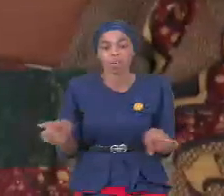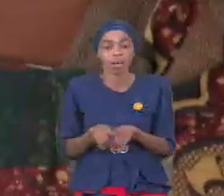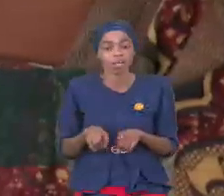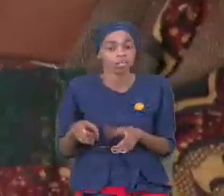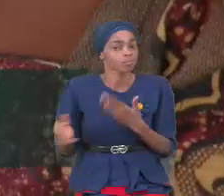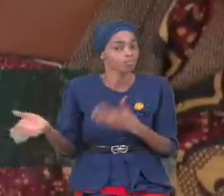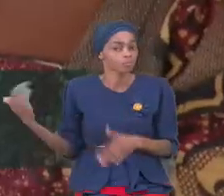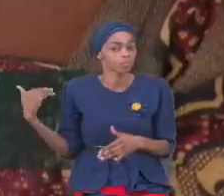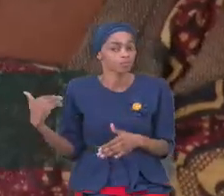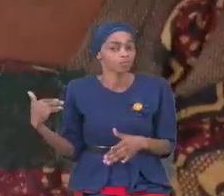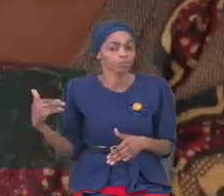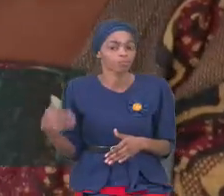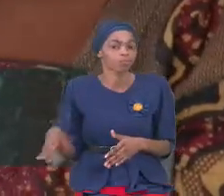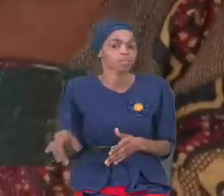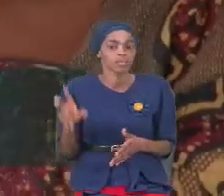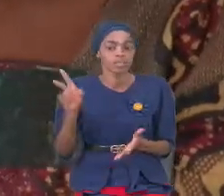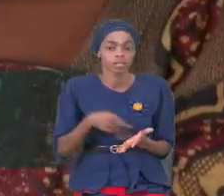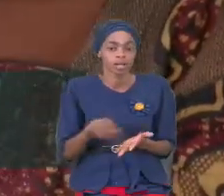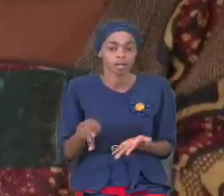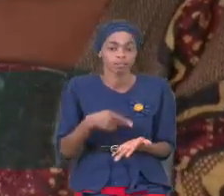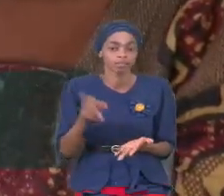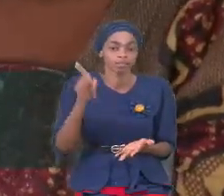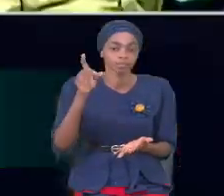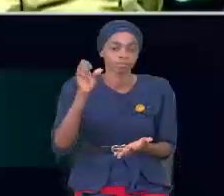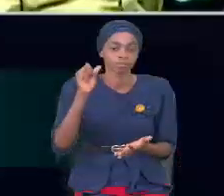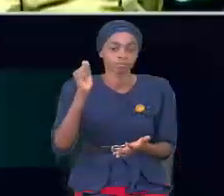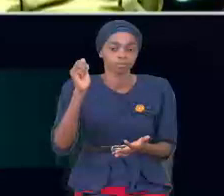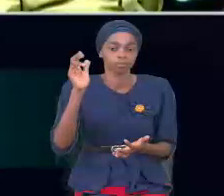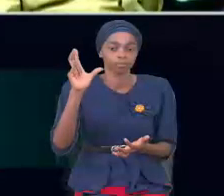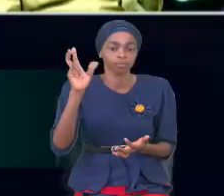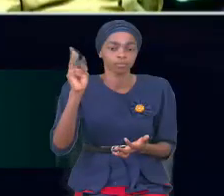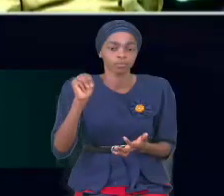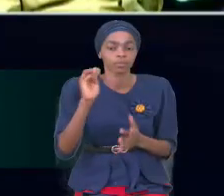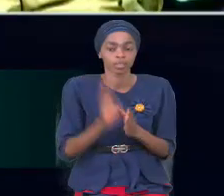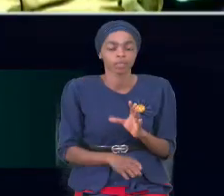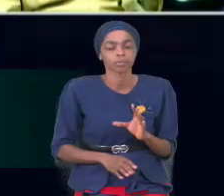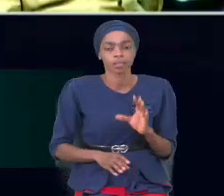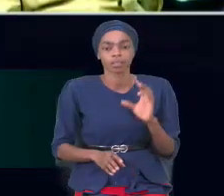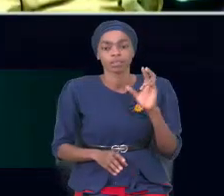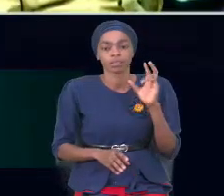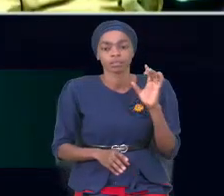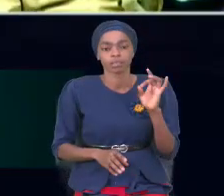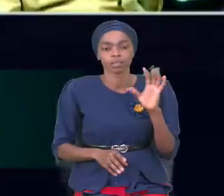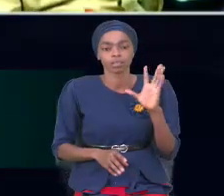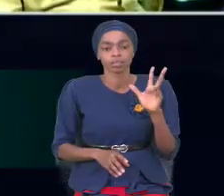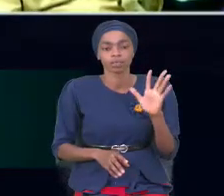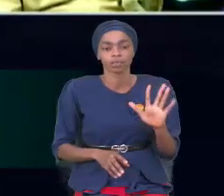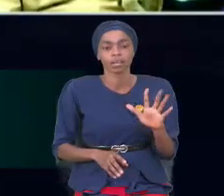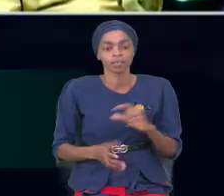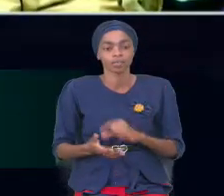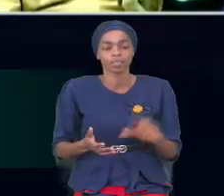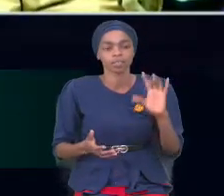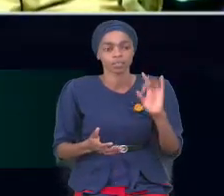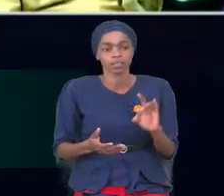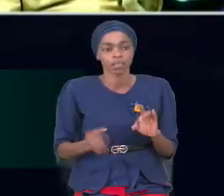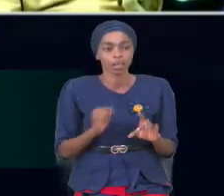reading from verse 8. Psalm 85. We're reading from verse 8. I will hear what God,